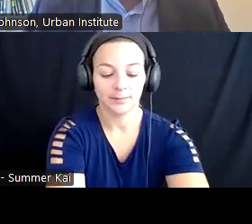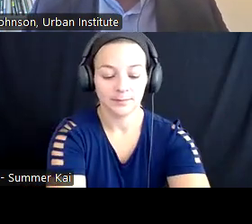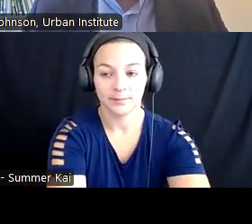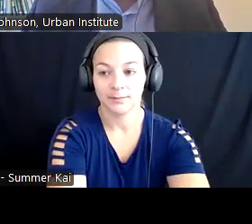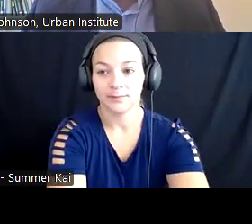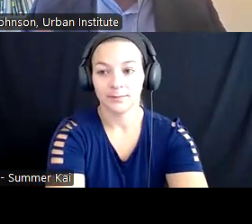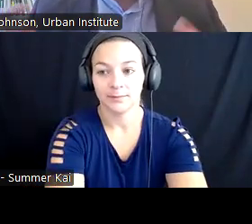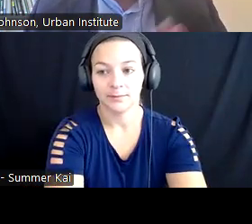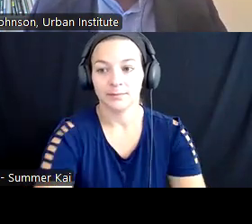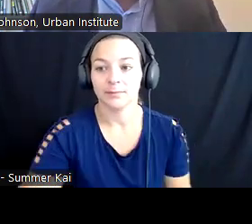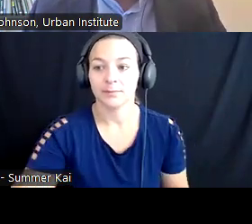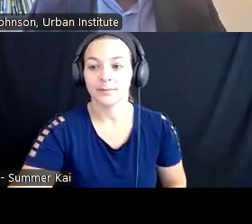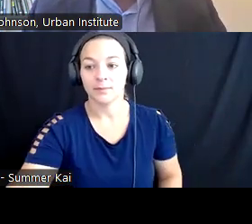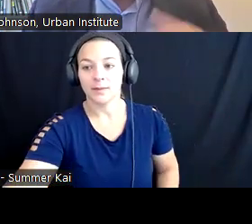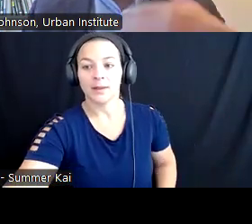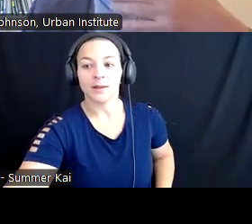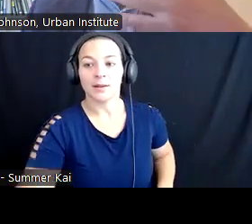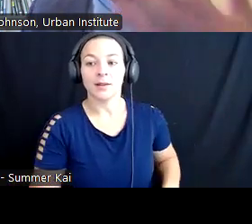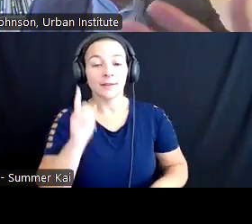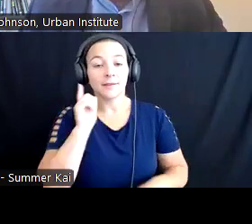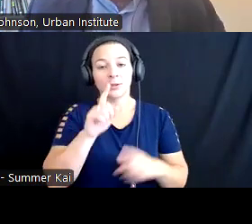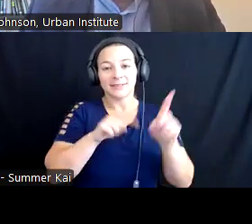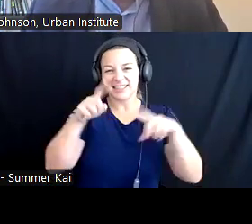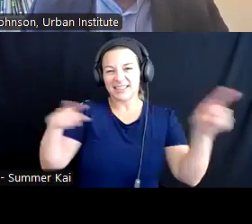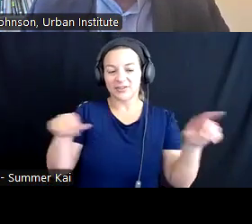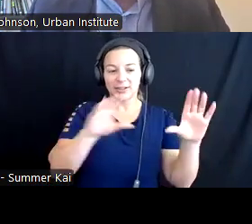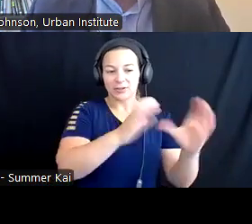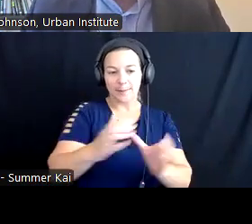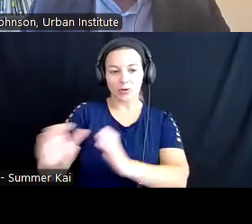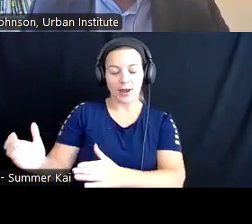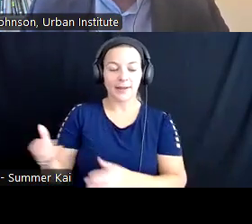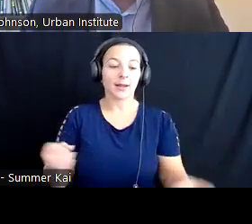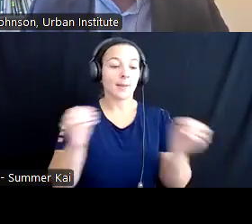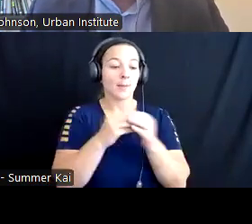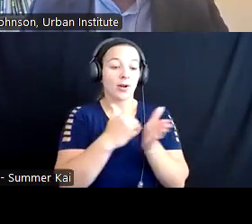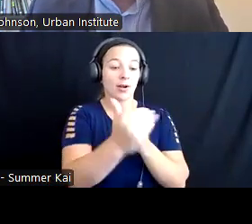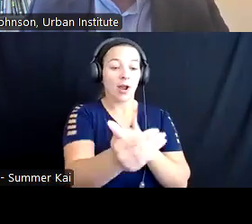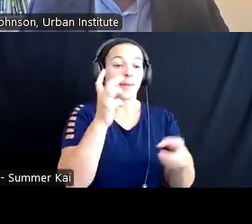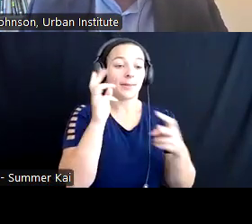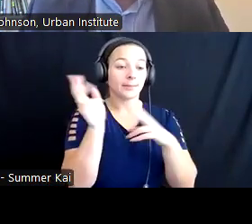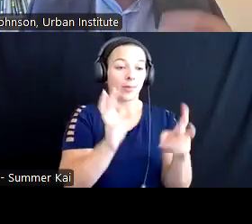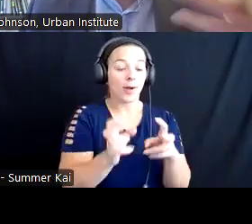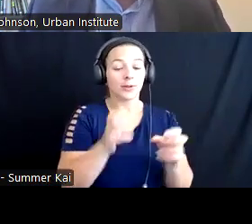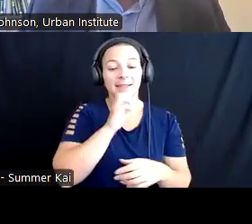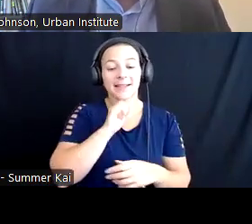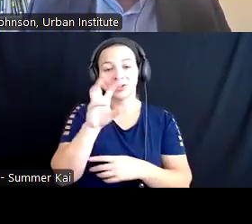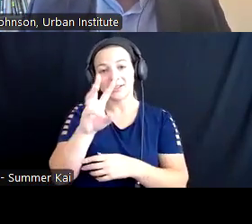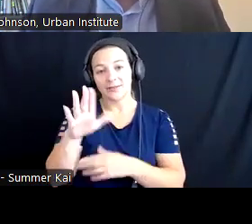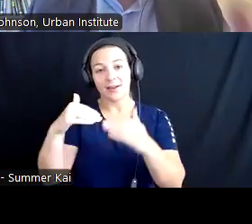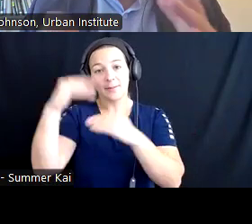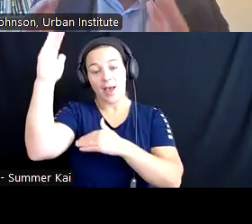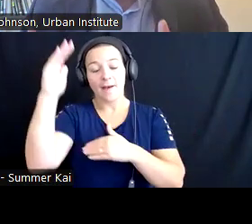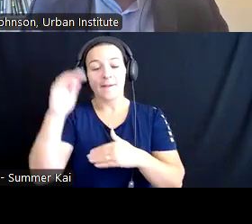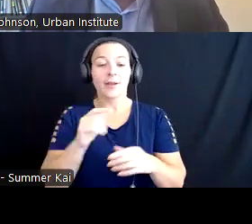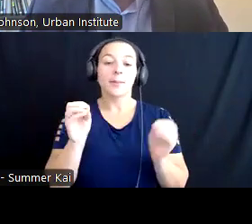just quick variation in terms of demographics. More common, these problems, so this is 65 plus again, more common among